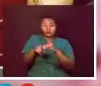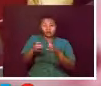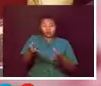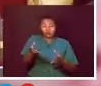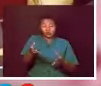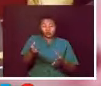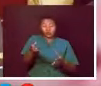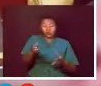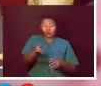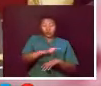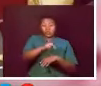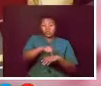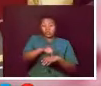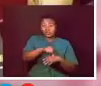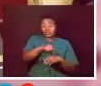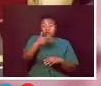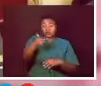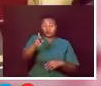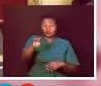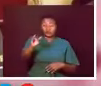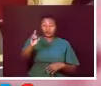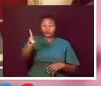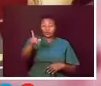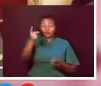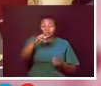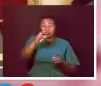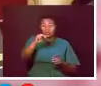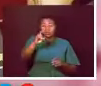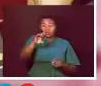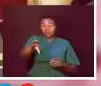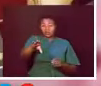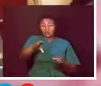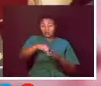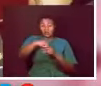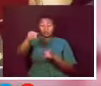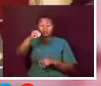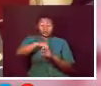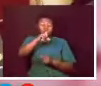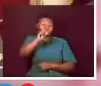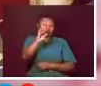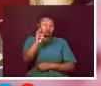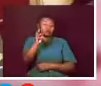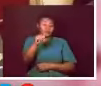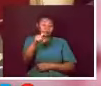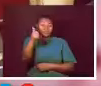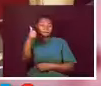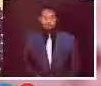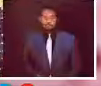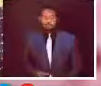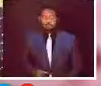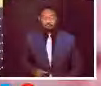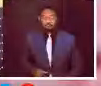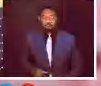exited power. And that was the end of the program. The other adjoining communities like Brunin